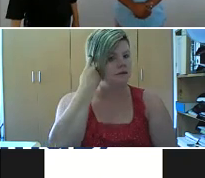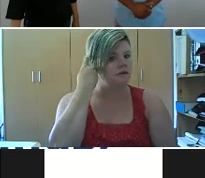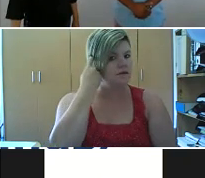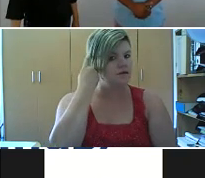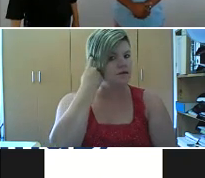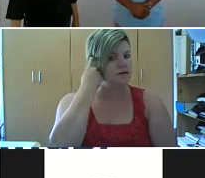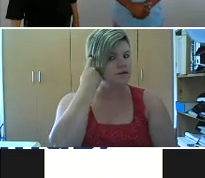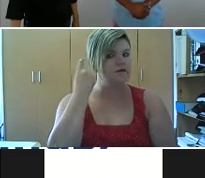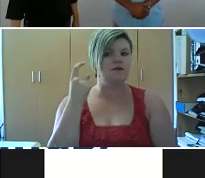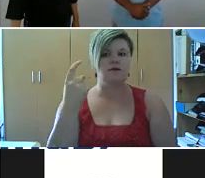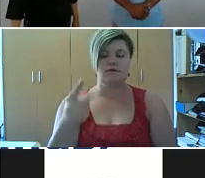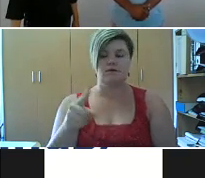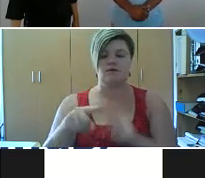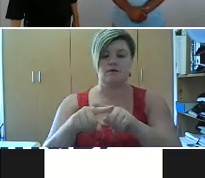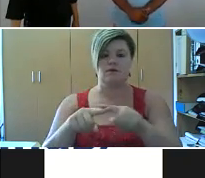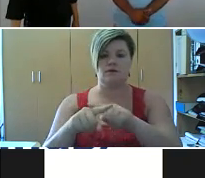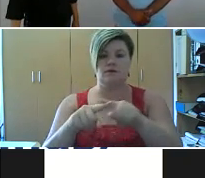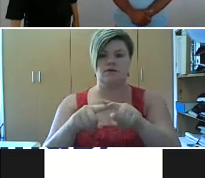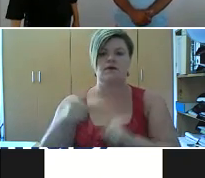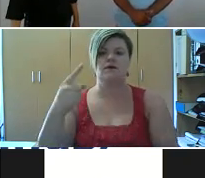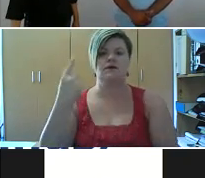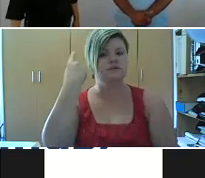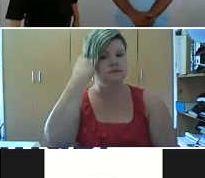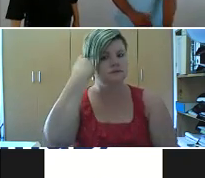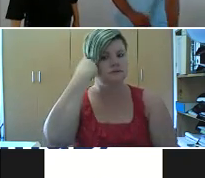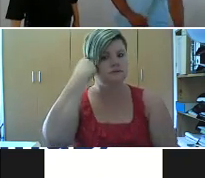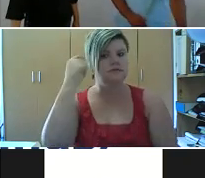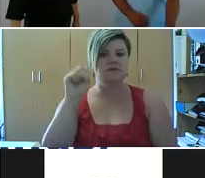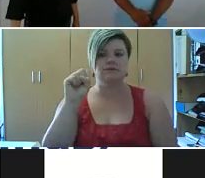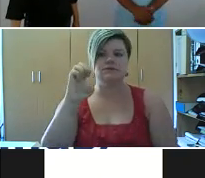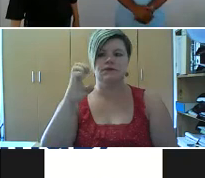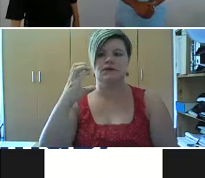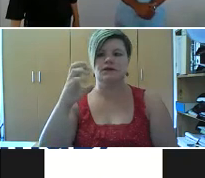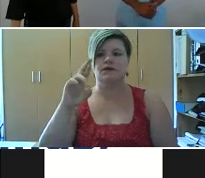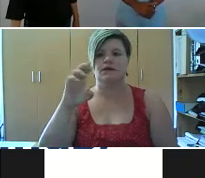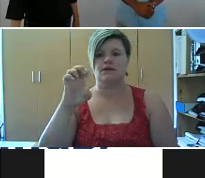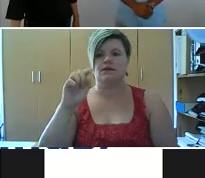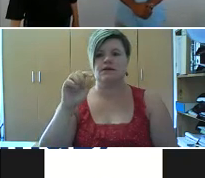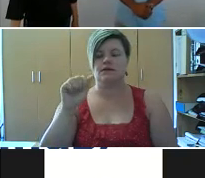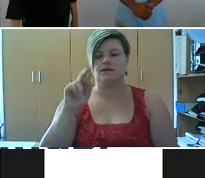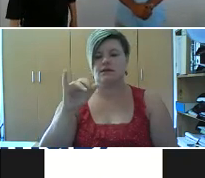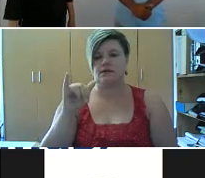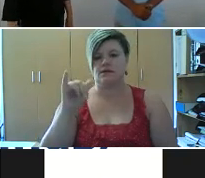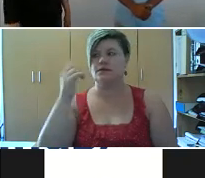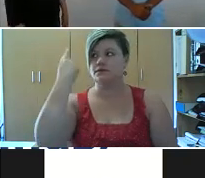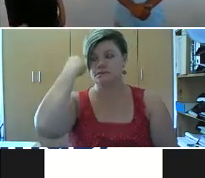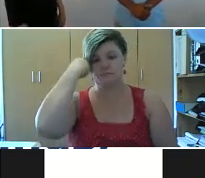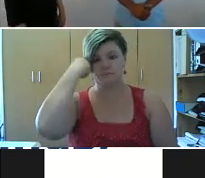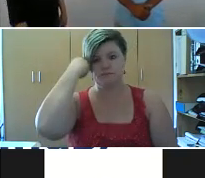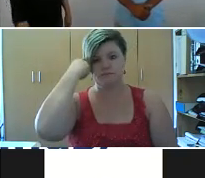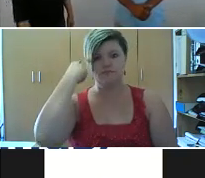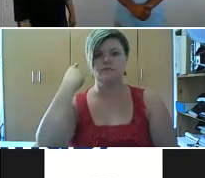So the hearing aid sign, the finger bends and goes behind the ear, similar to a hearing aid.